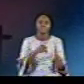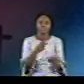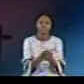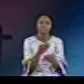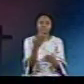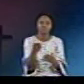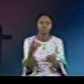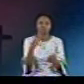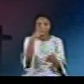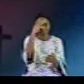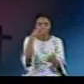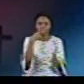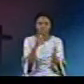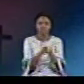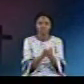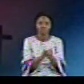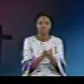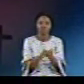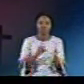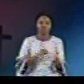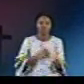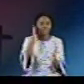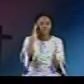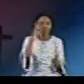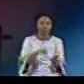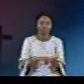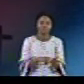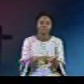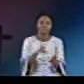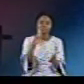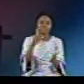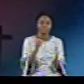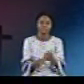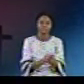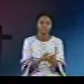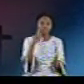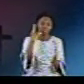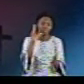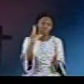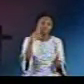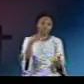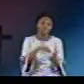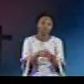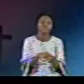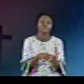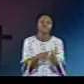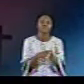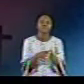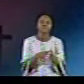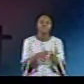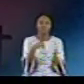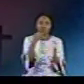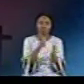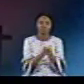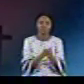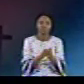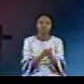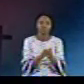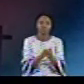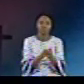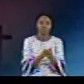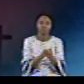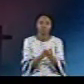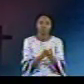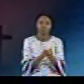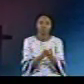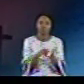should register 3000. and i appreciate that then he said that i should operate he is going to